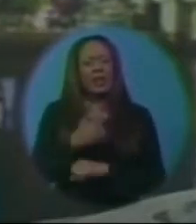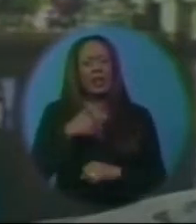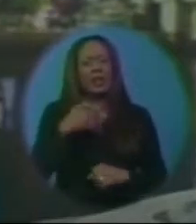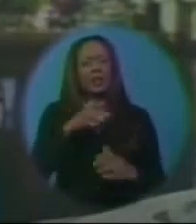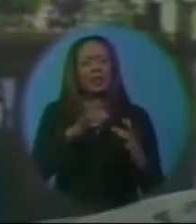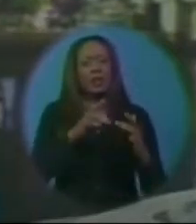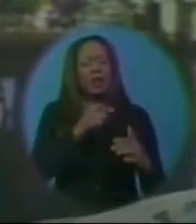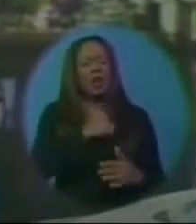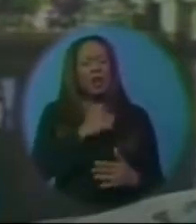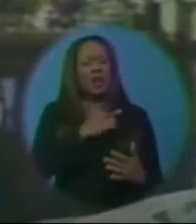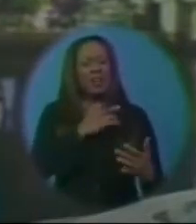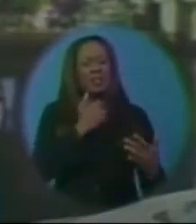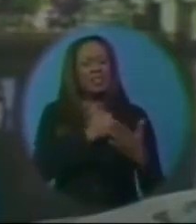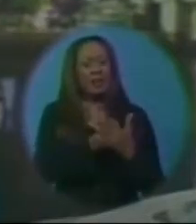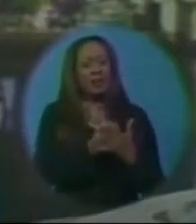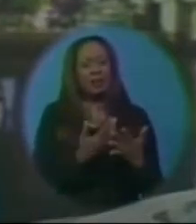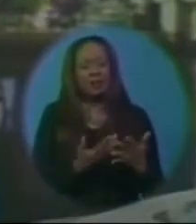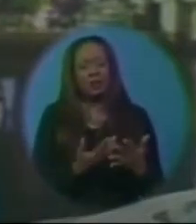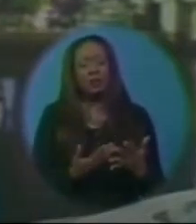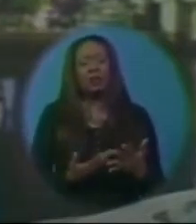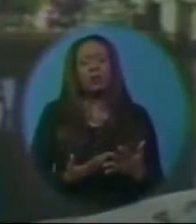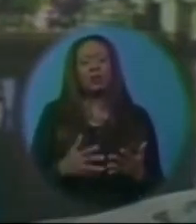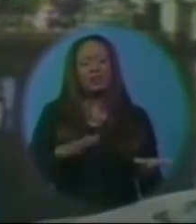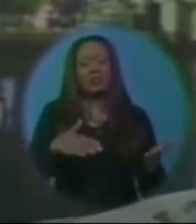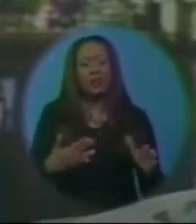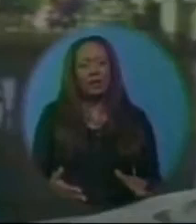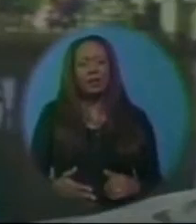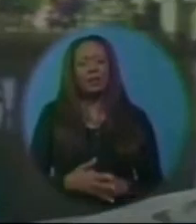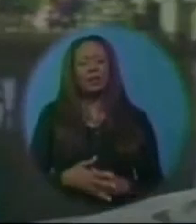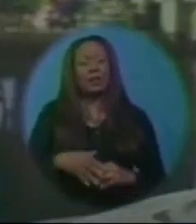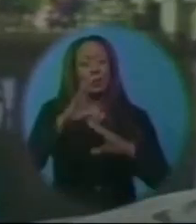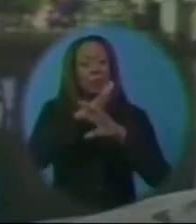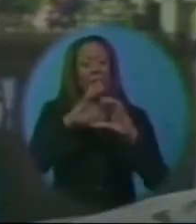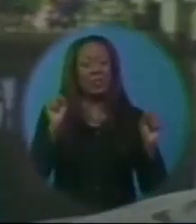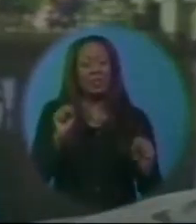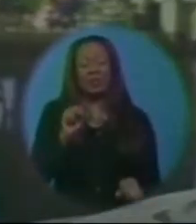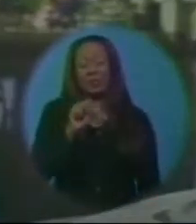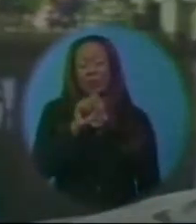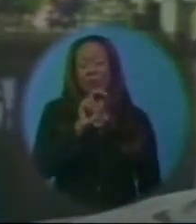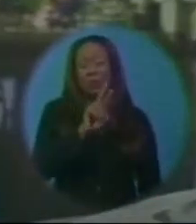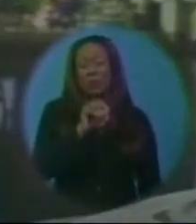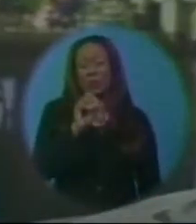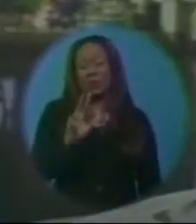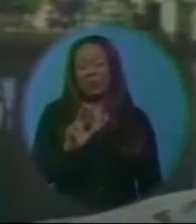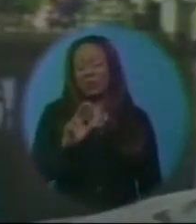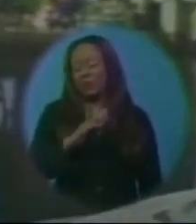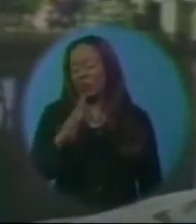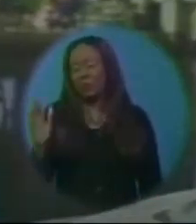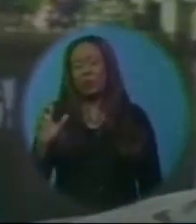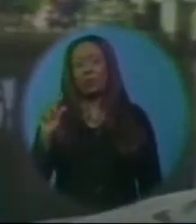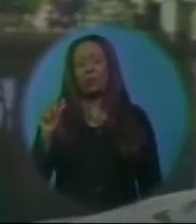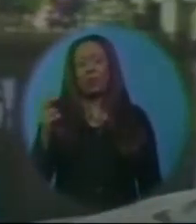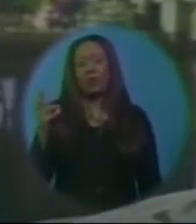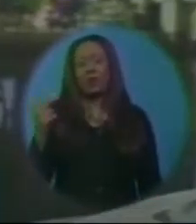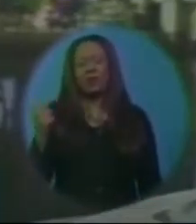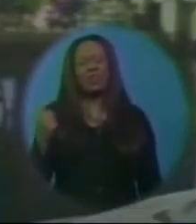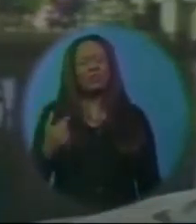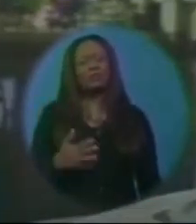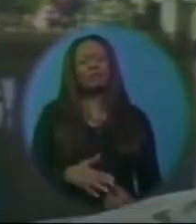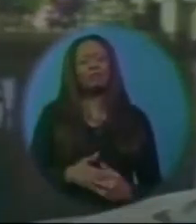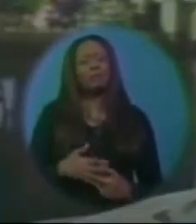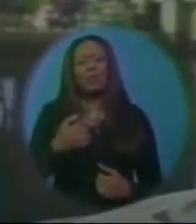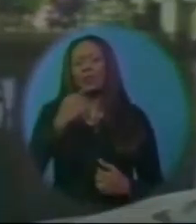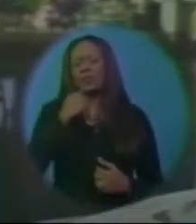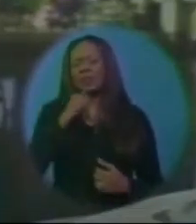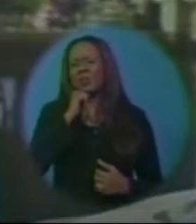country's 4th president from 2003 to 2013, was not feeling well around noon, following which his wife and daughter took